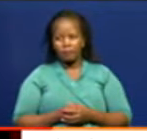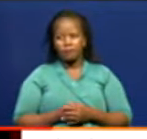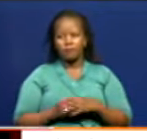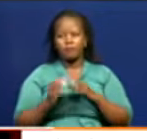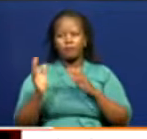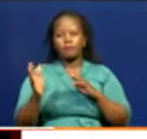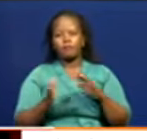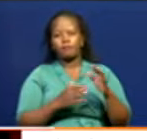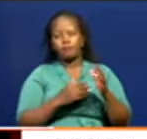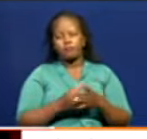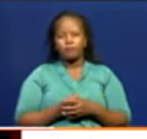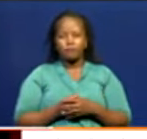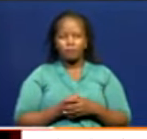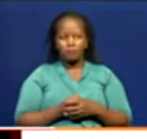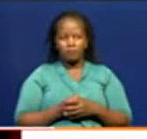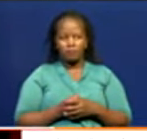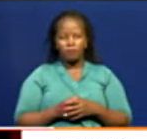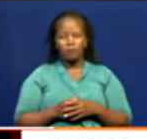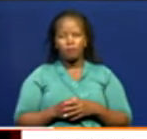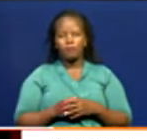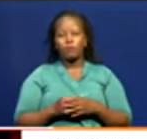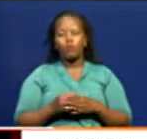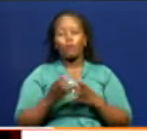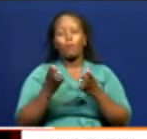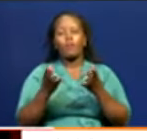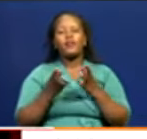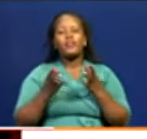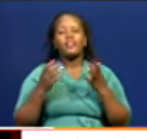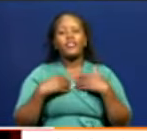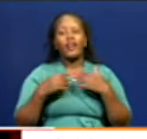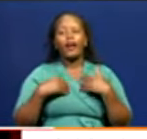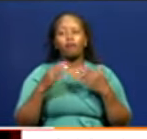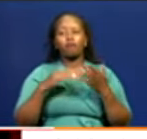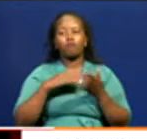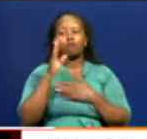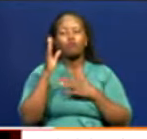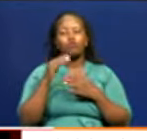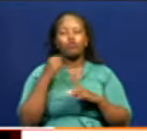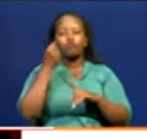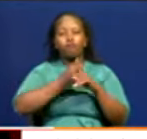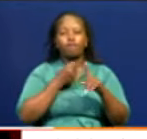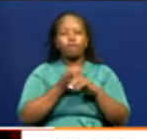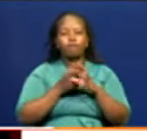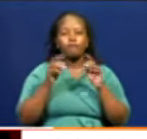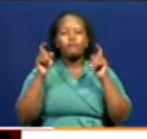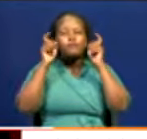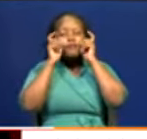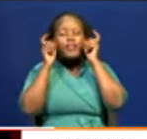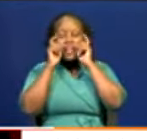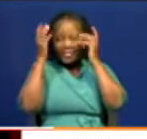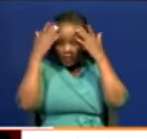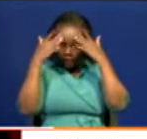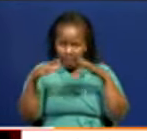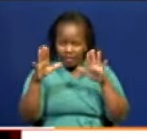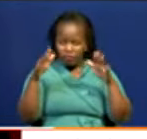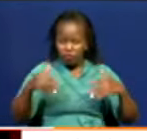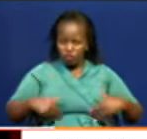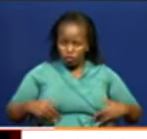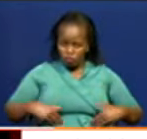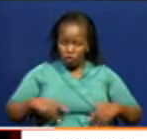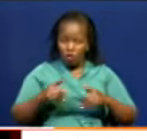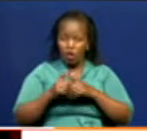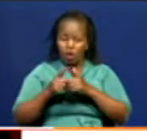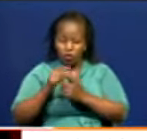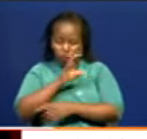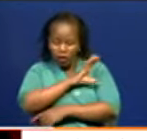Moving on, there is need to scale up sensitization campaigns on HIV/AIDS among the youth to empower them with information